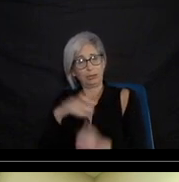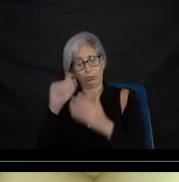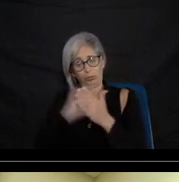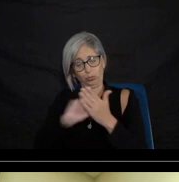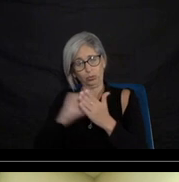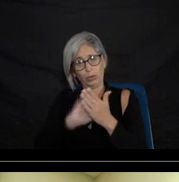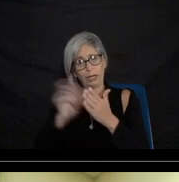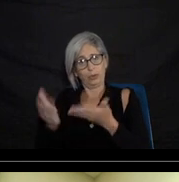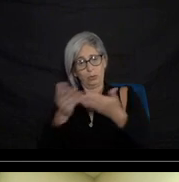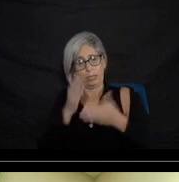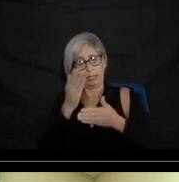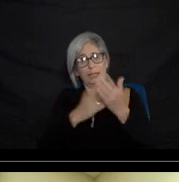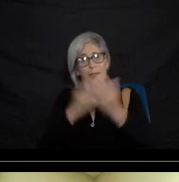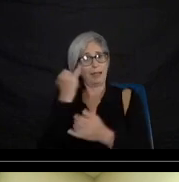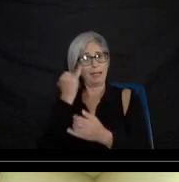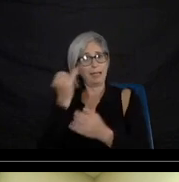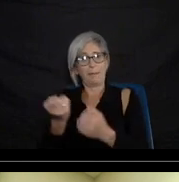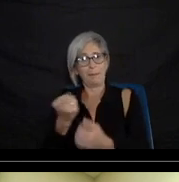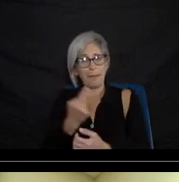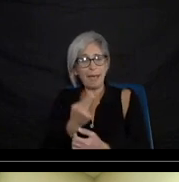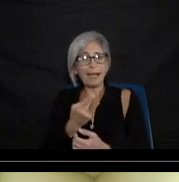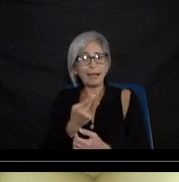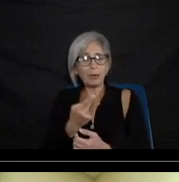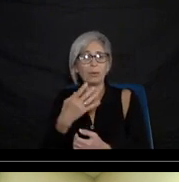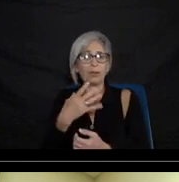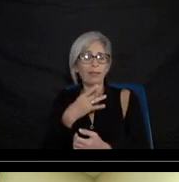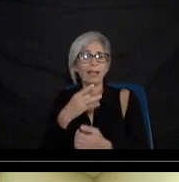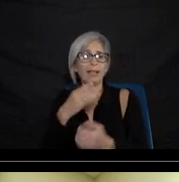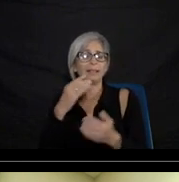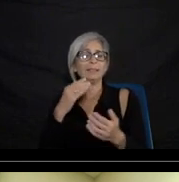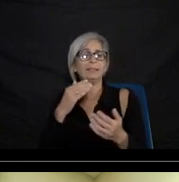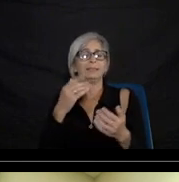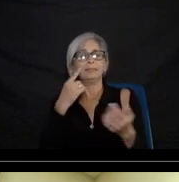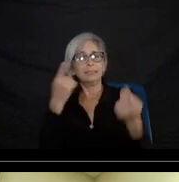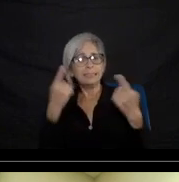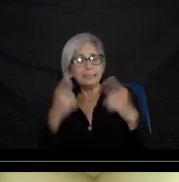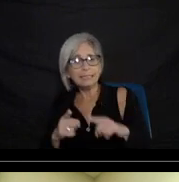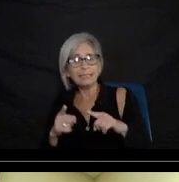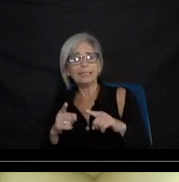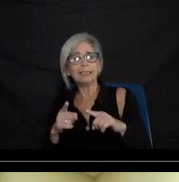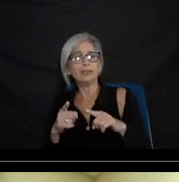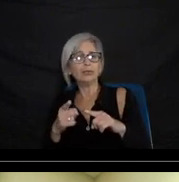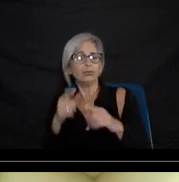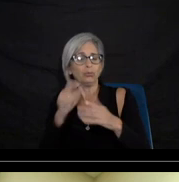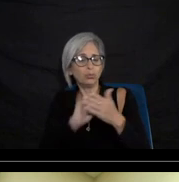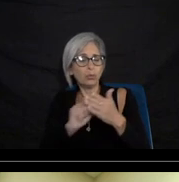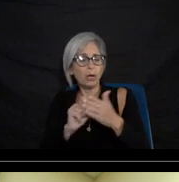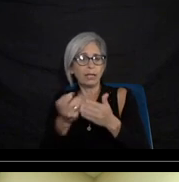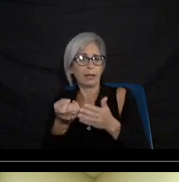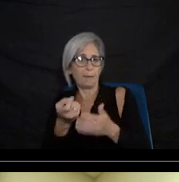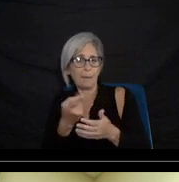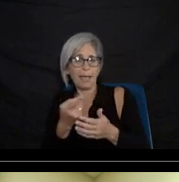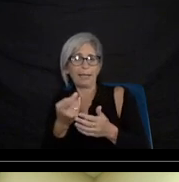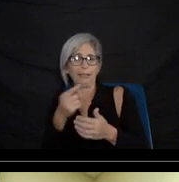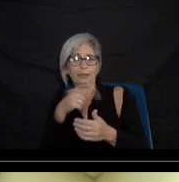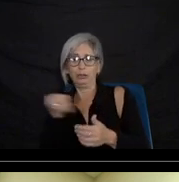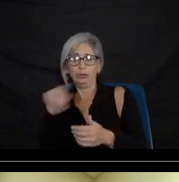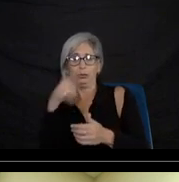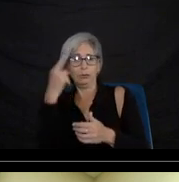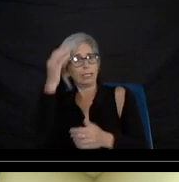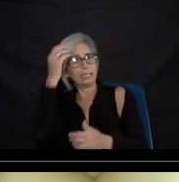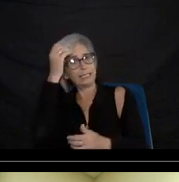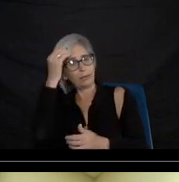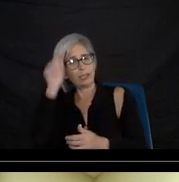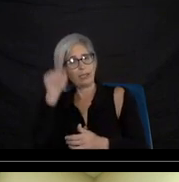to bring some of these back, we'd like a consensus to move forward to write some regulations around these and bring them back to you for